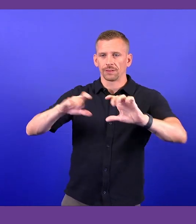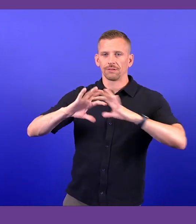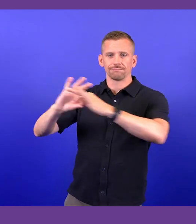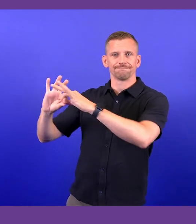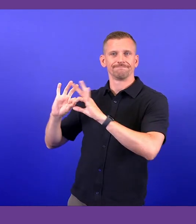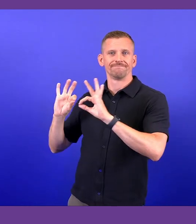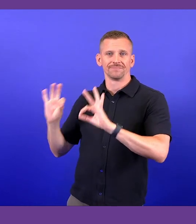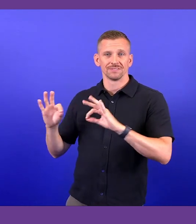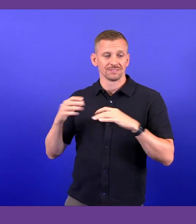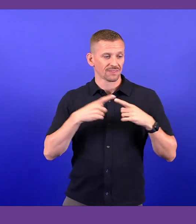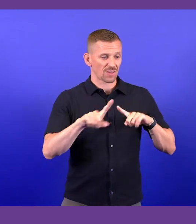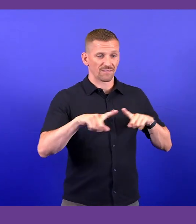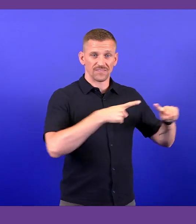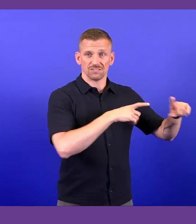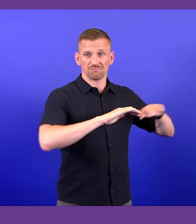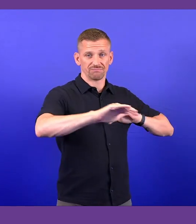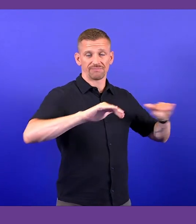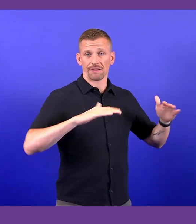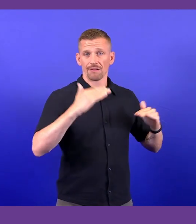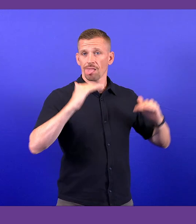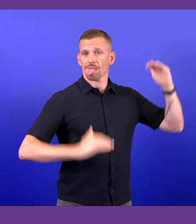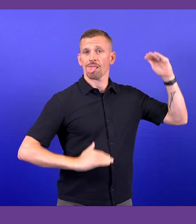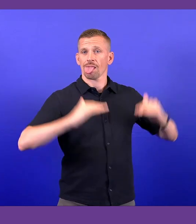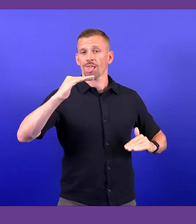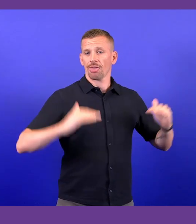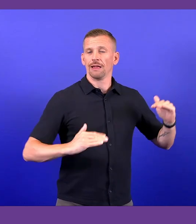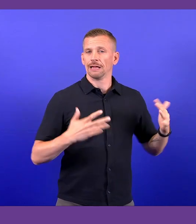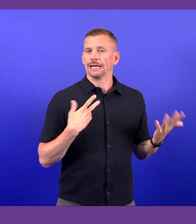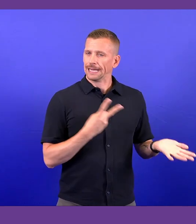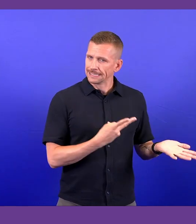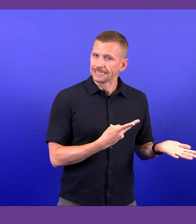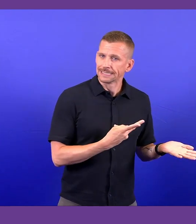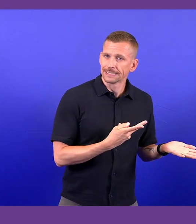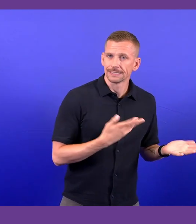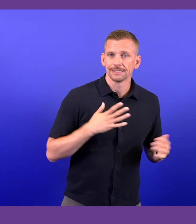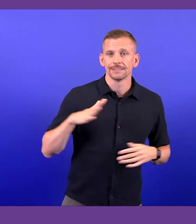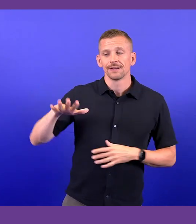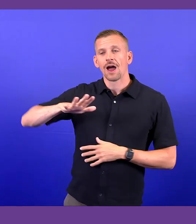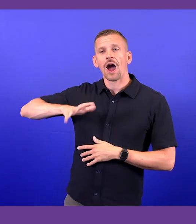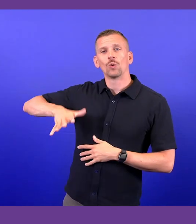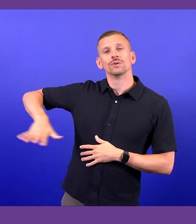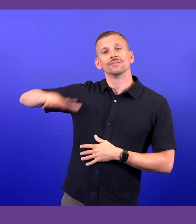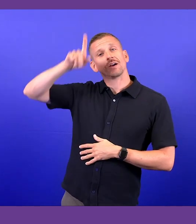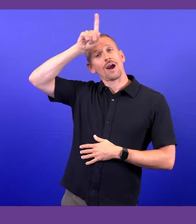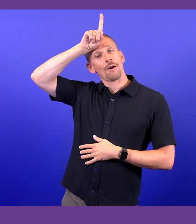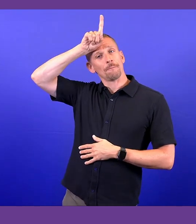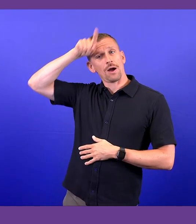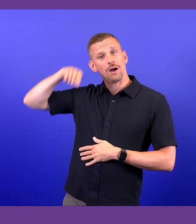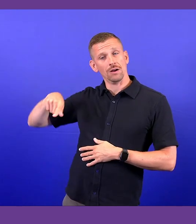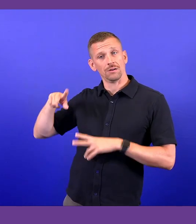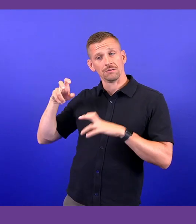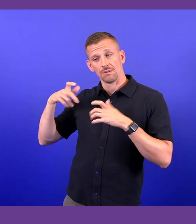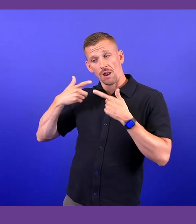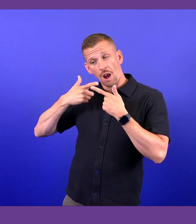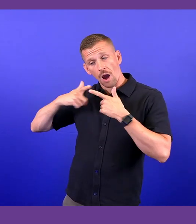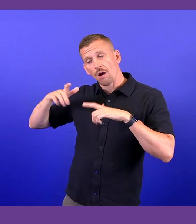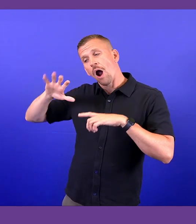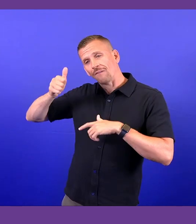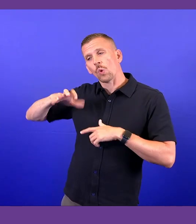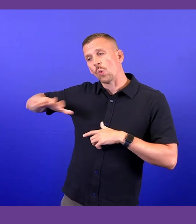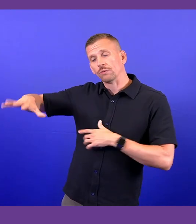So I have noticed that in the German-speaking countries, really, issues of accessibility are